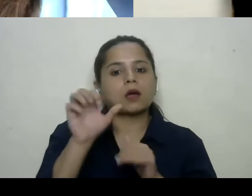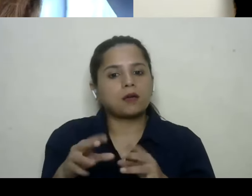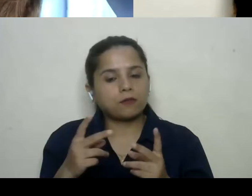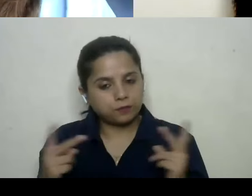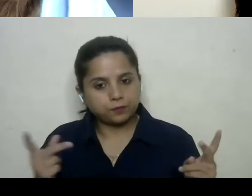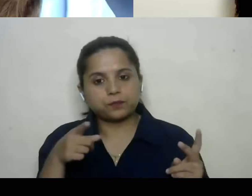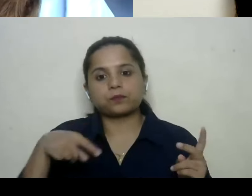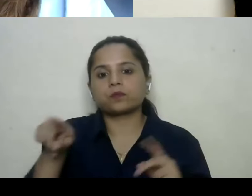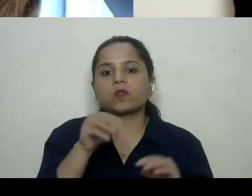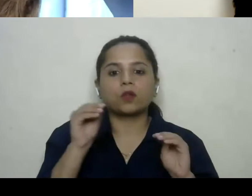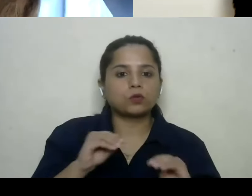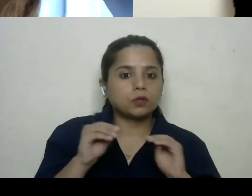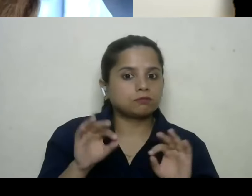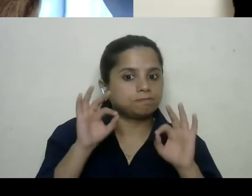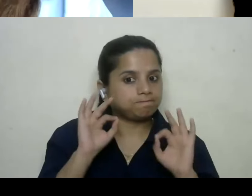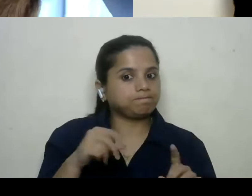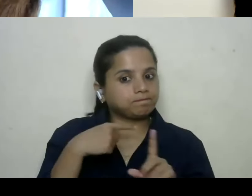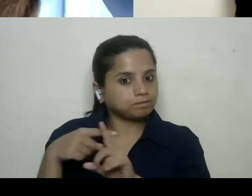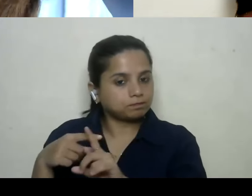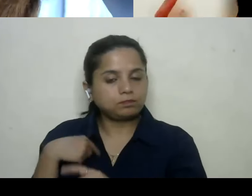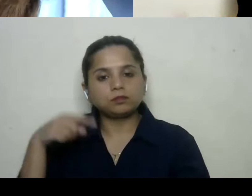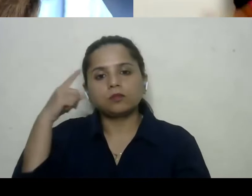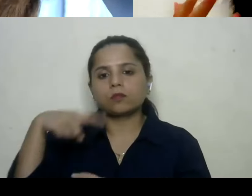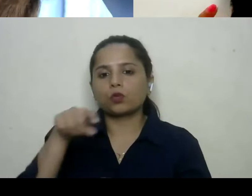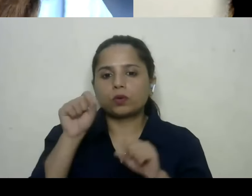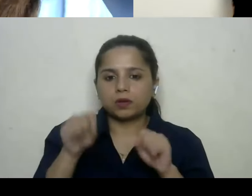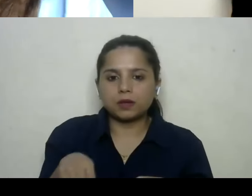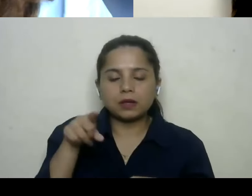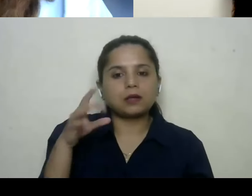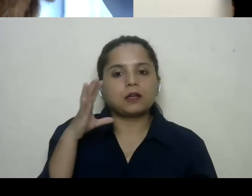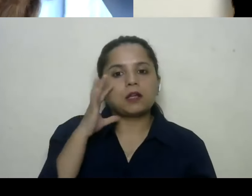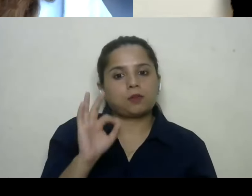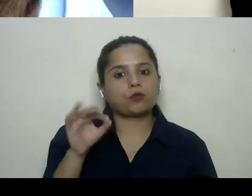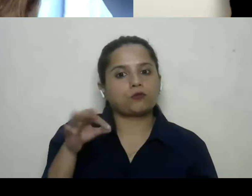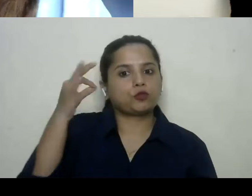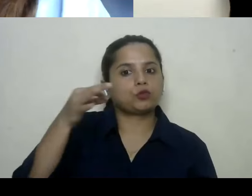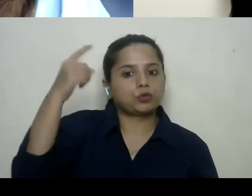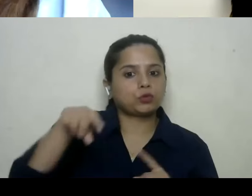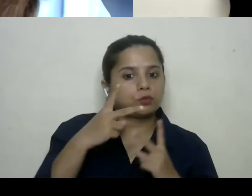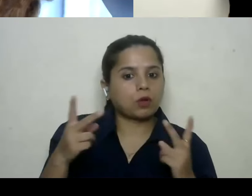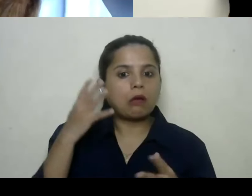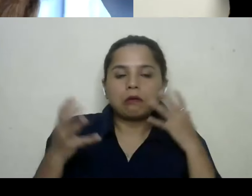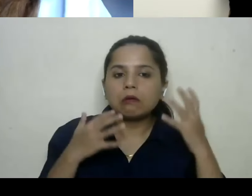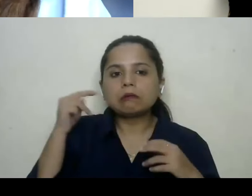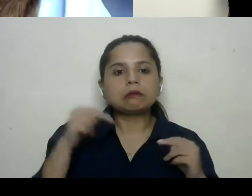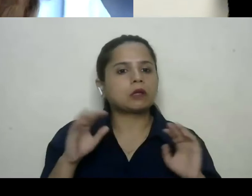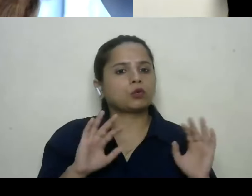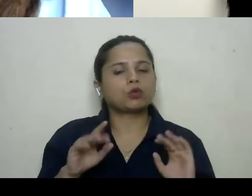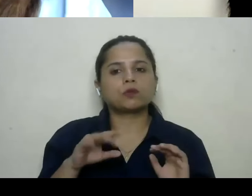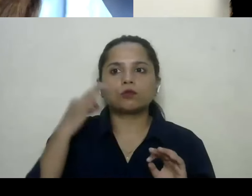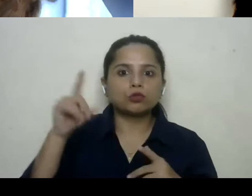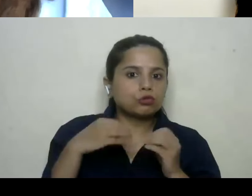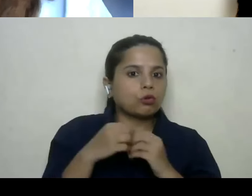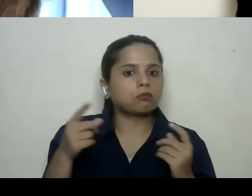their teaching is effective, and I think that is how they can remain relevant even in the future without worrying about Correct. their future jobs. Correct.